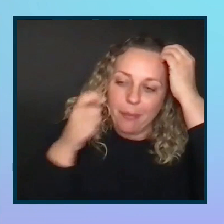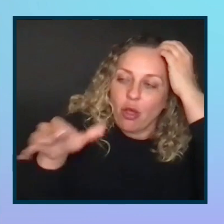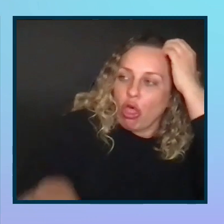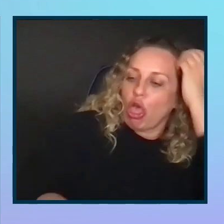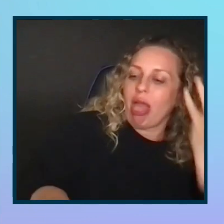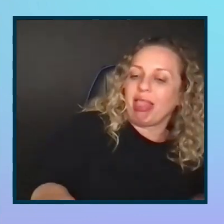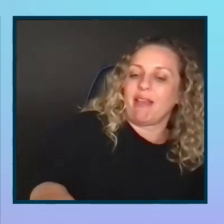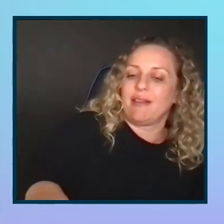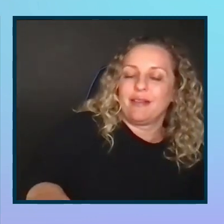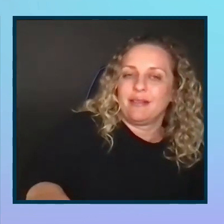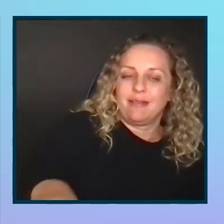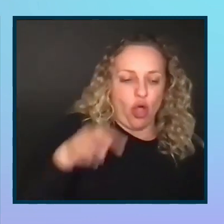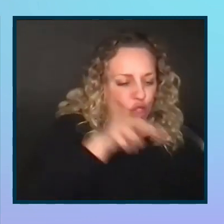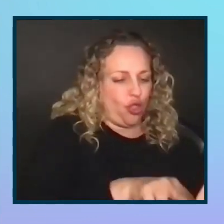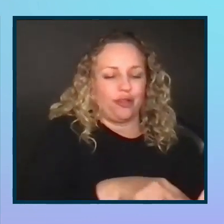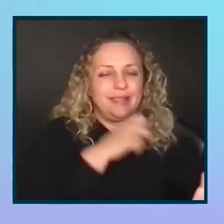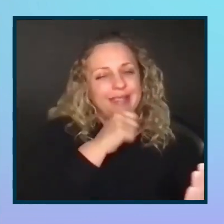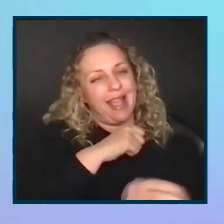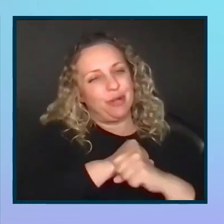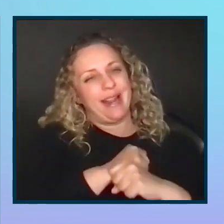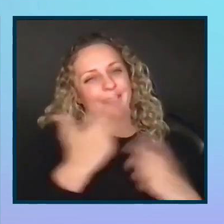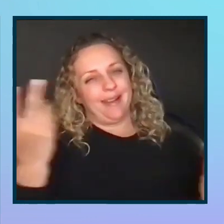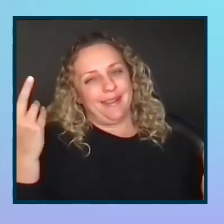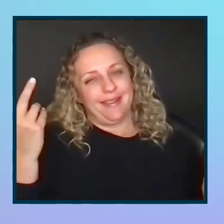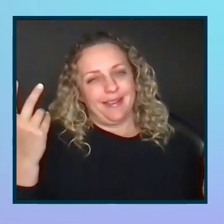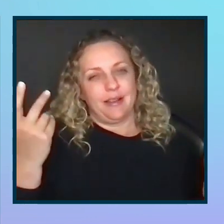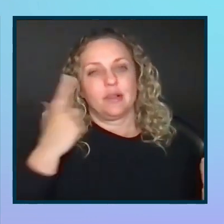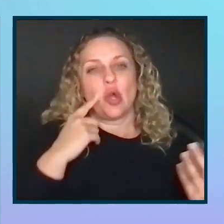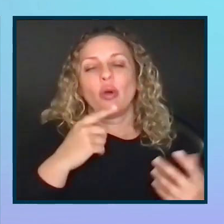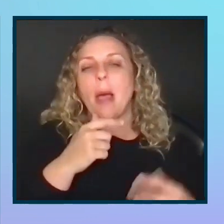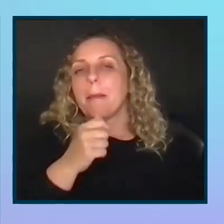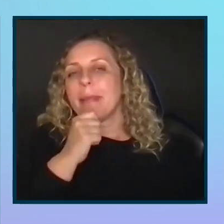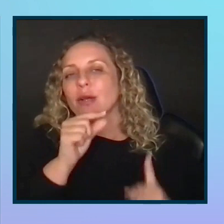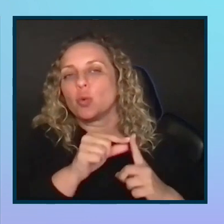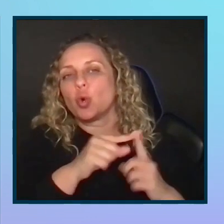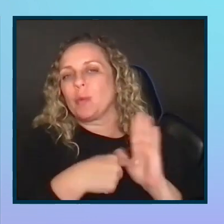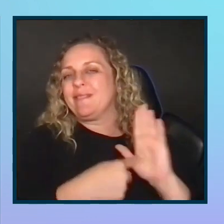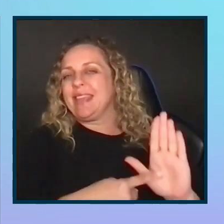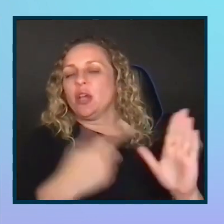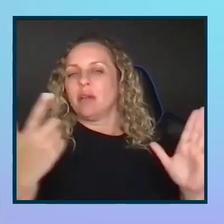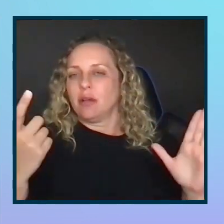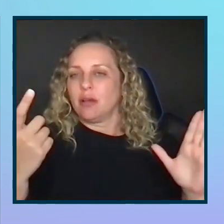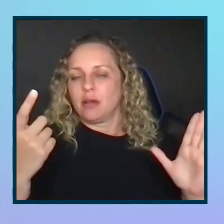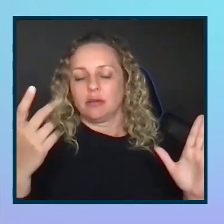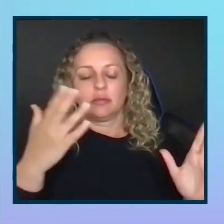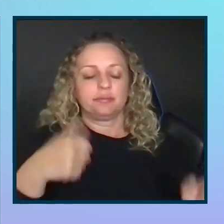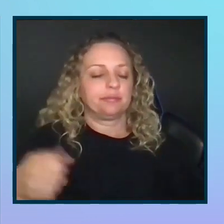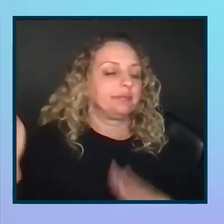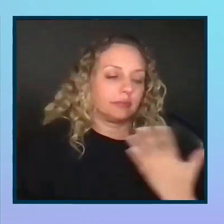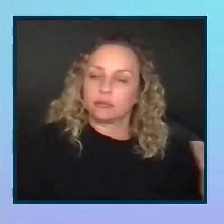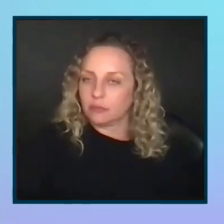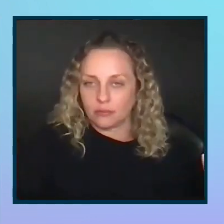seconds. Working against security for, like, say, password reveal, we were able to get past that because we